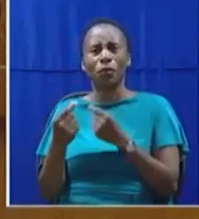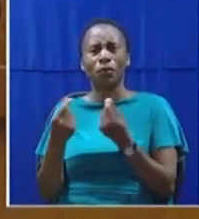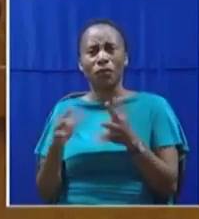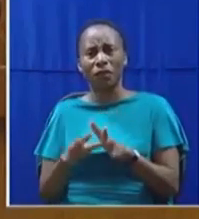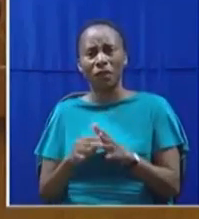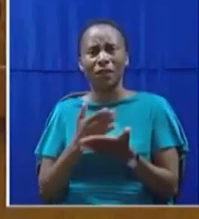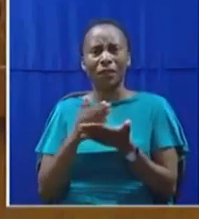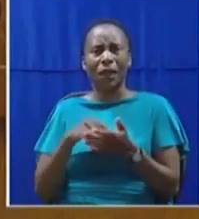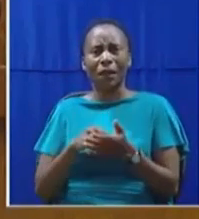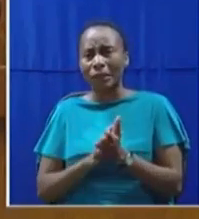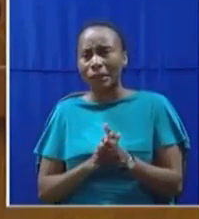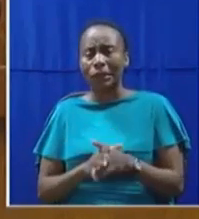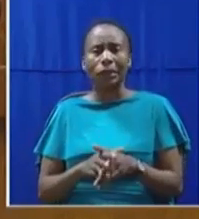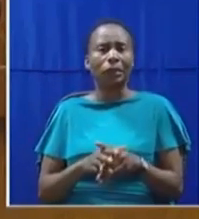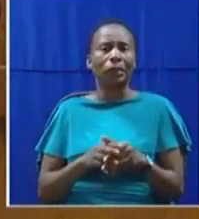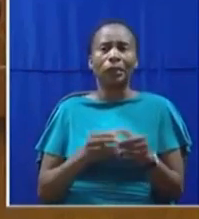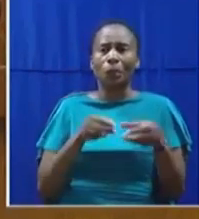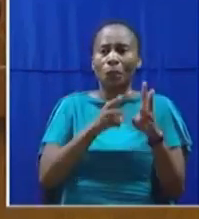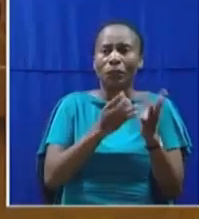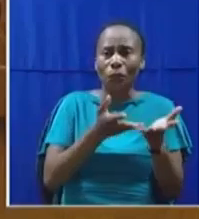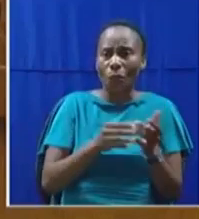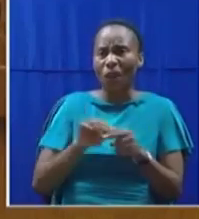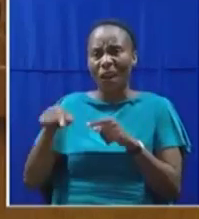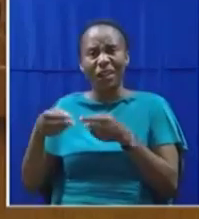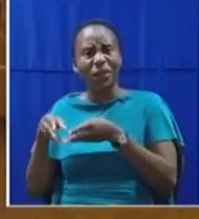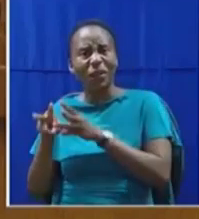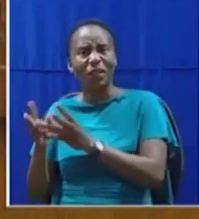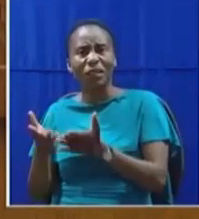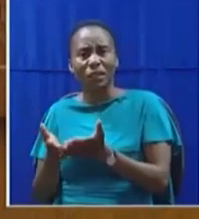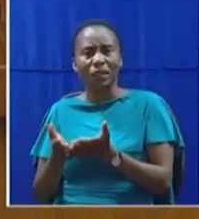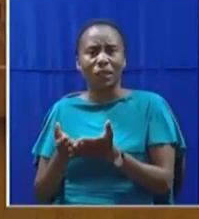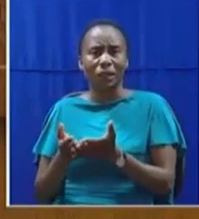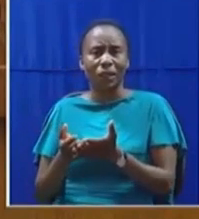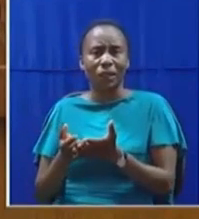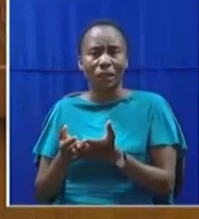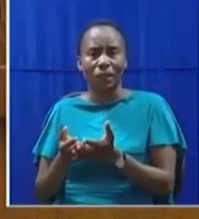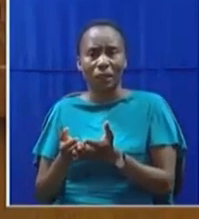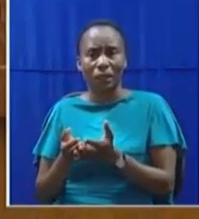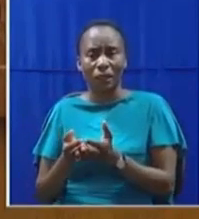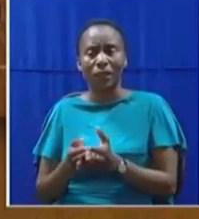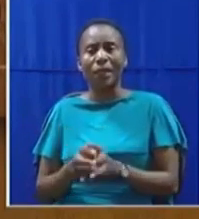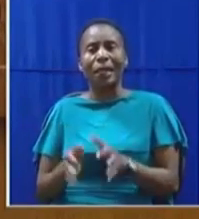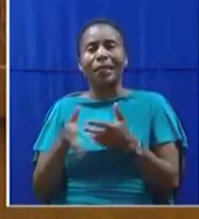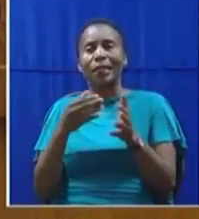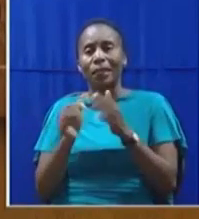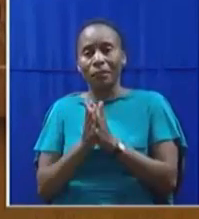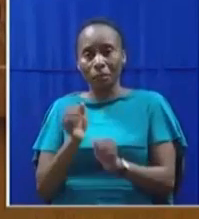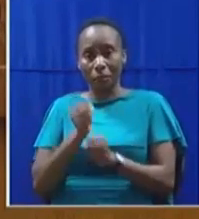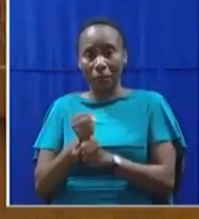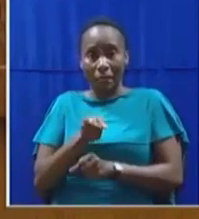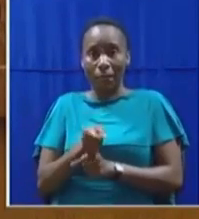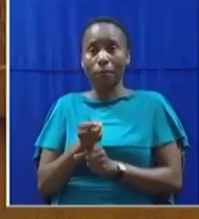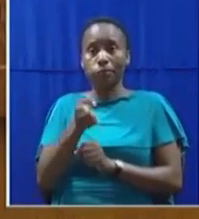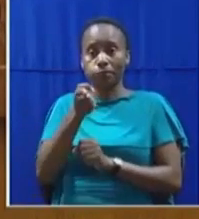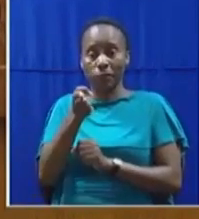crook. What then stands on their way for them to reach this destination? The